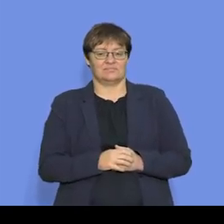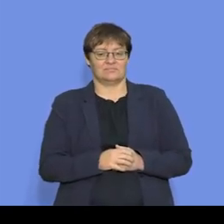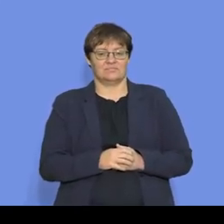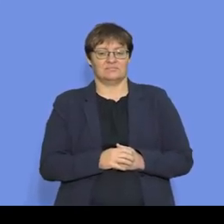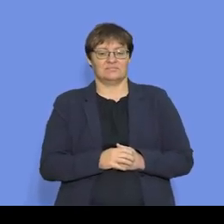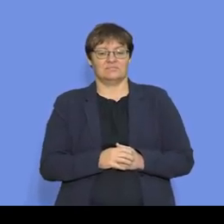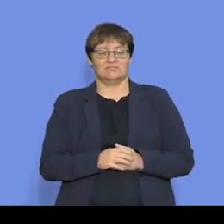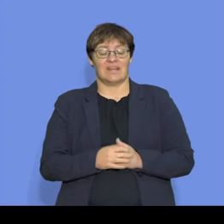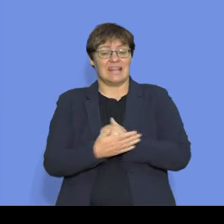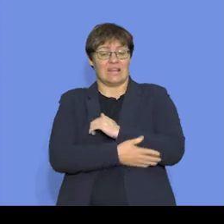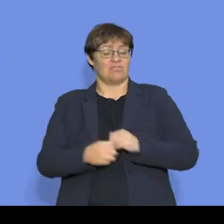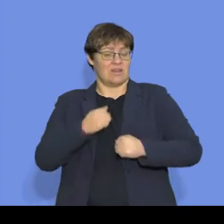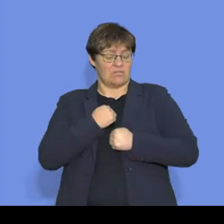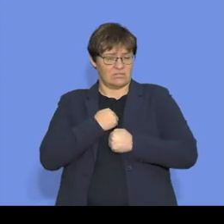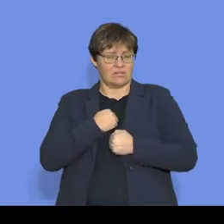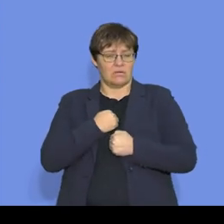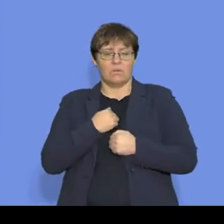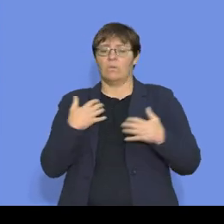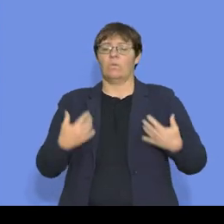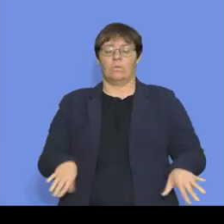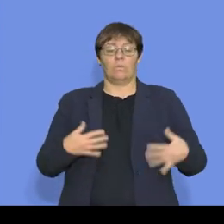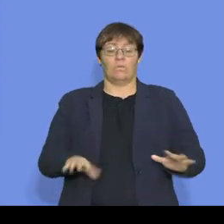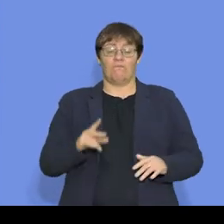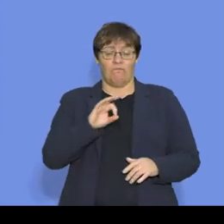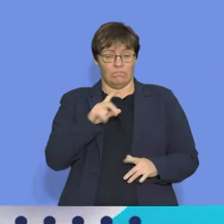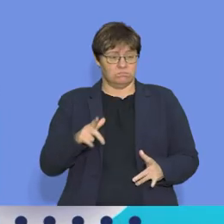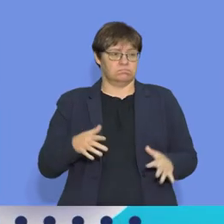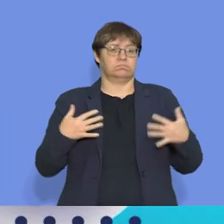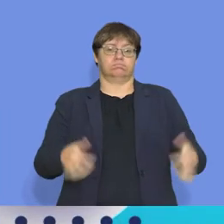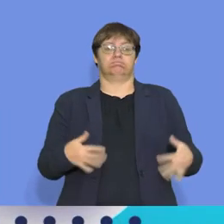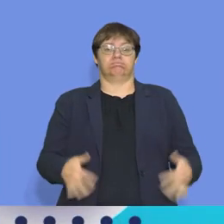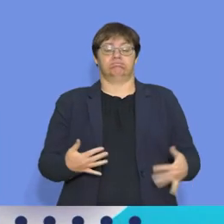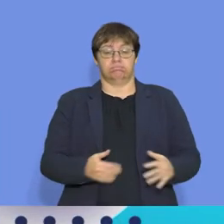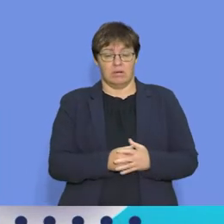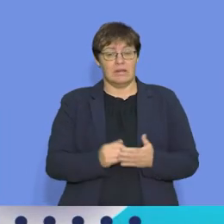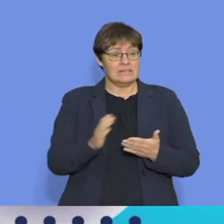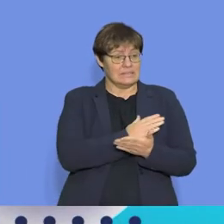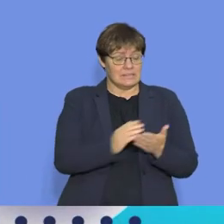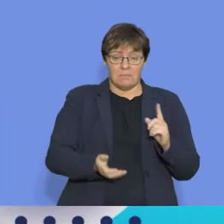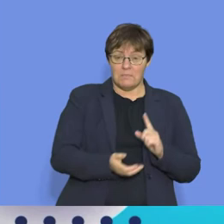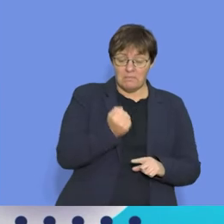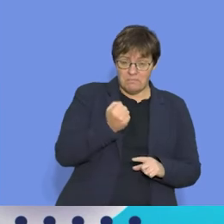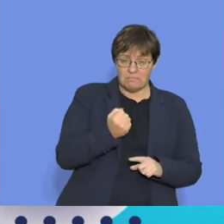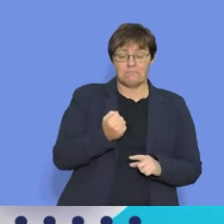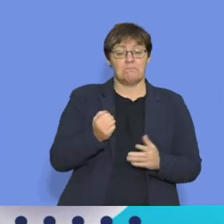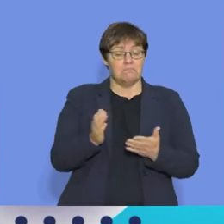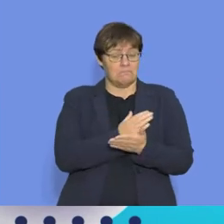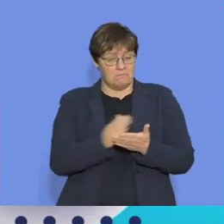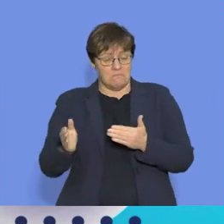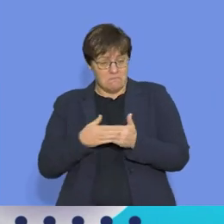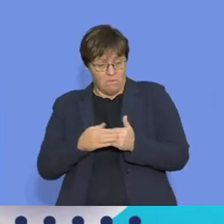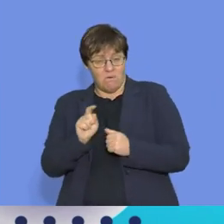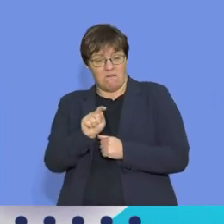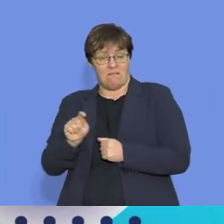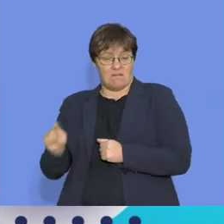Our country is actually very rich in fossils. Some have been discovered, but there are quite a lot more